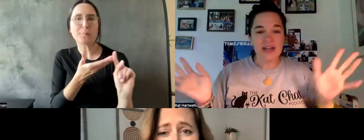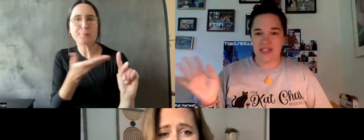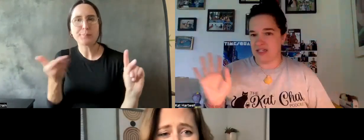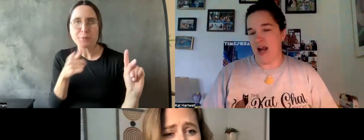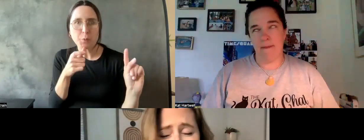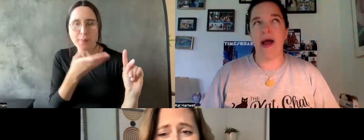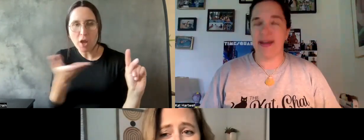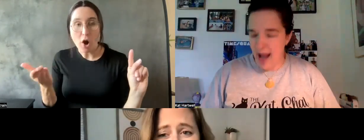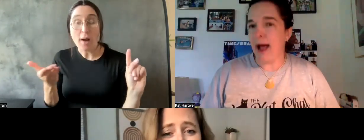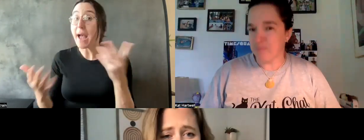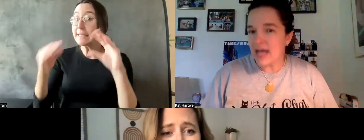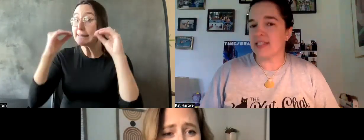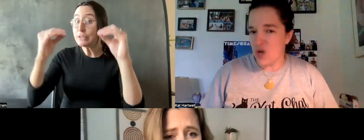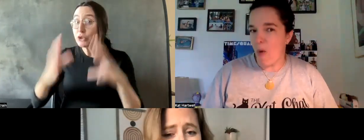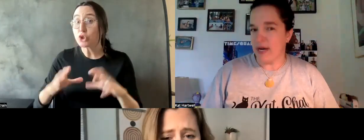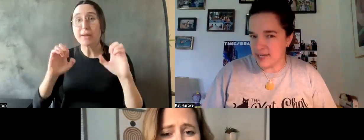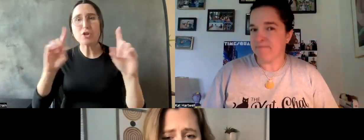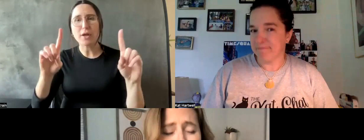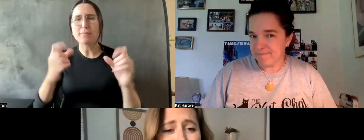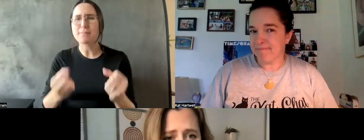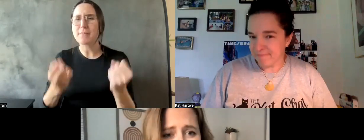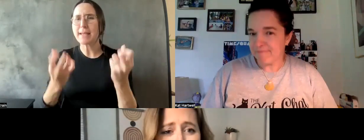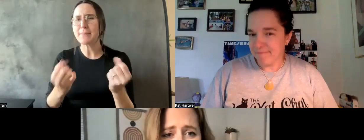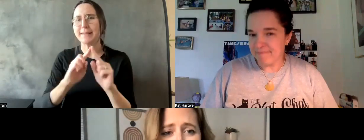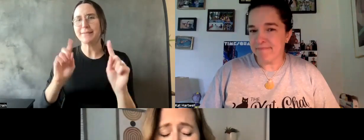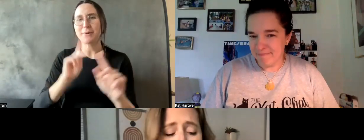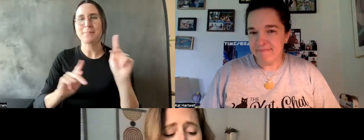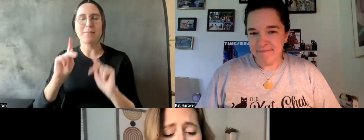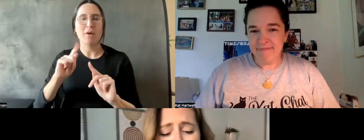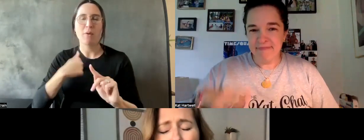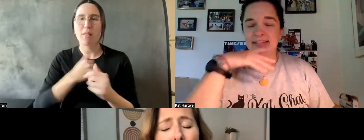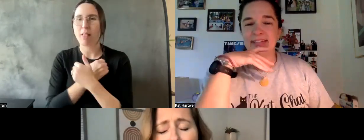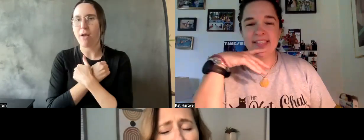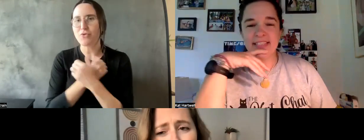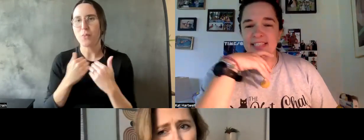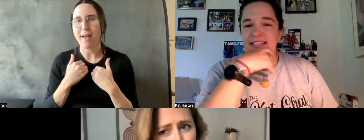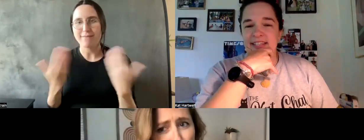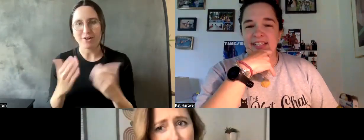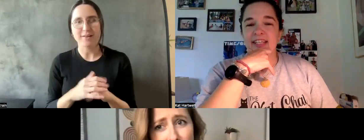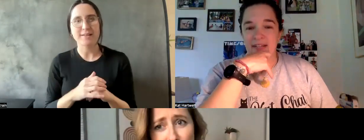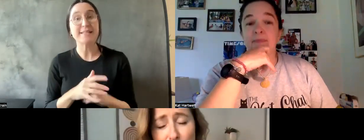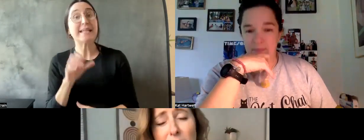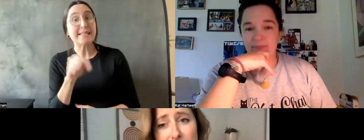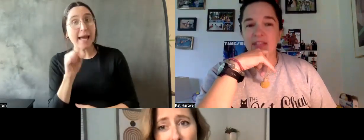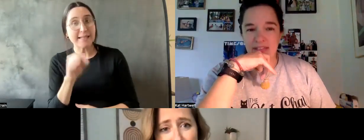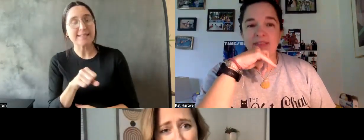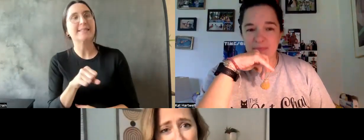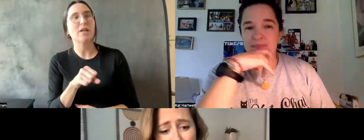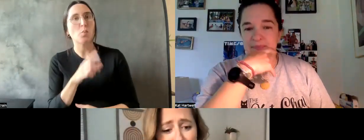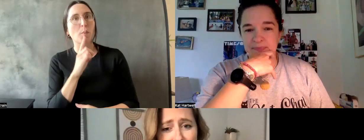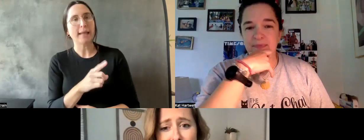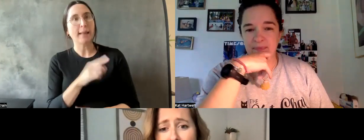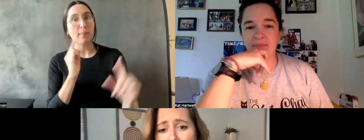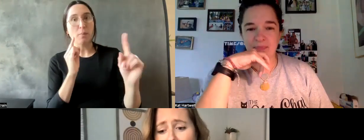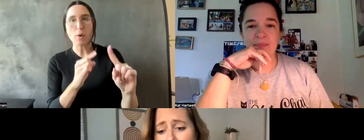an entity. But yeah, I see your point. Yeah, I love that. And it's all about storytelling, right? And